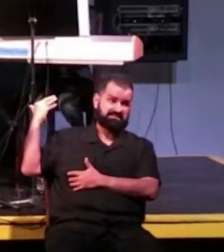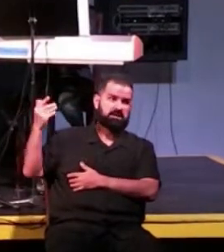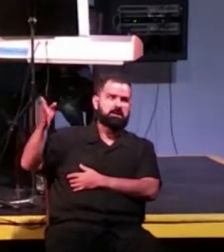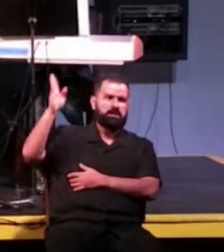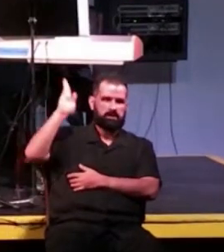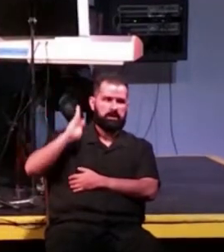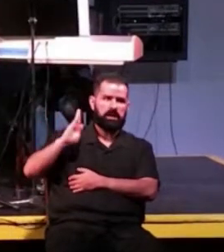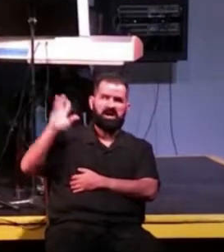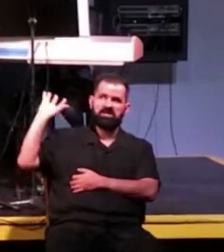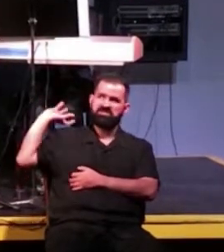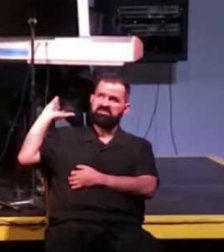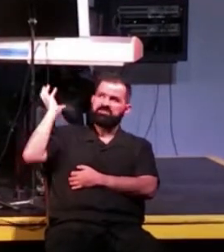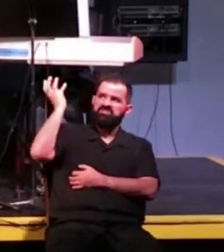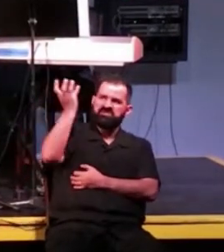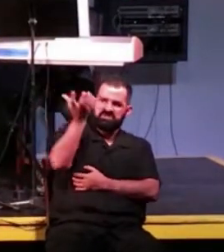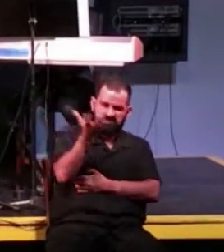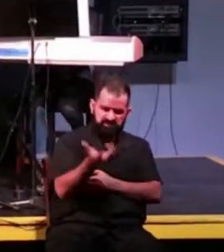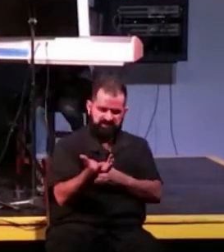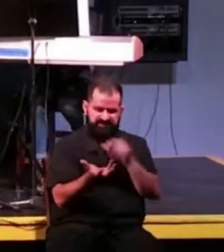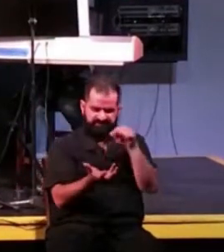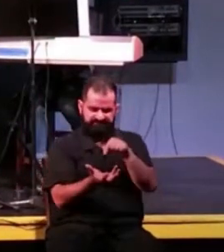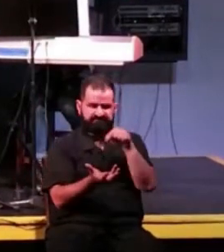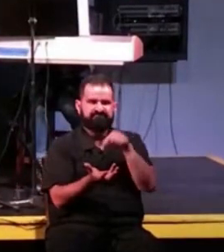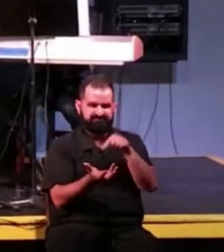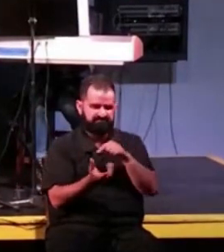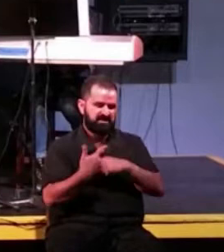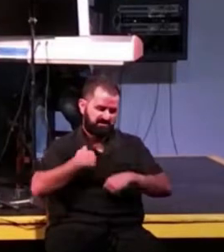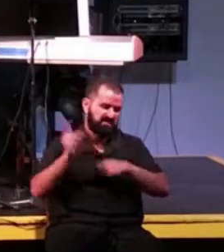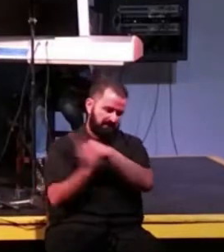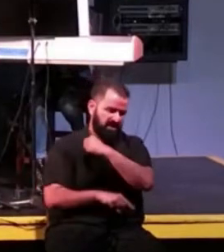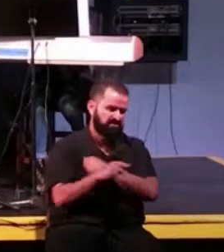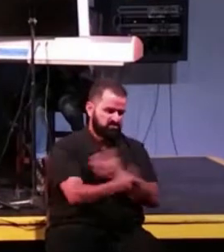God is looking at you saying, I'm gonna deal with you.